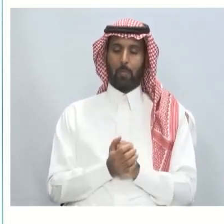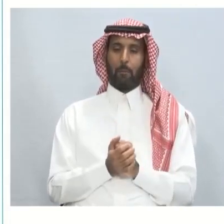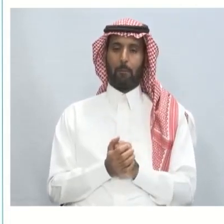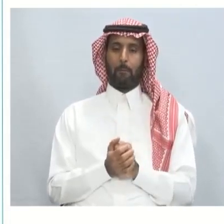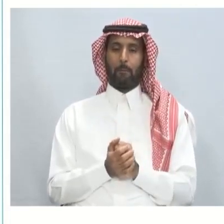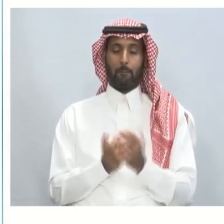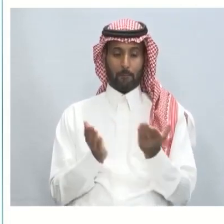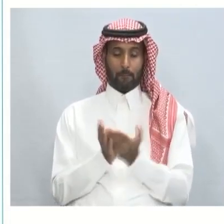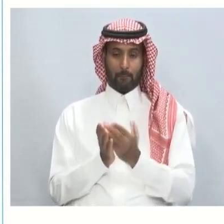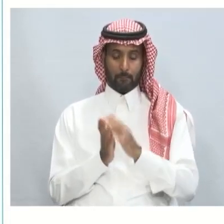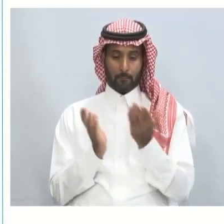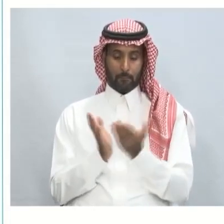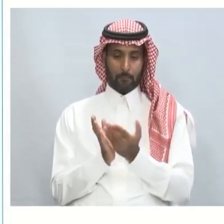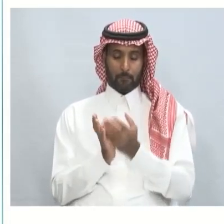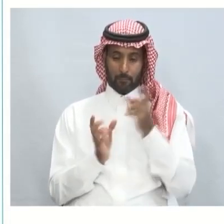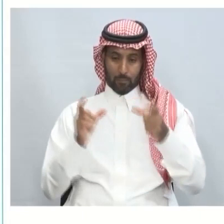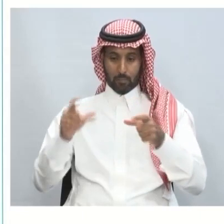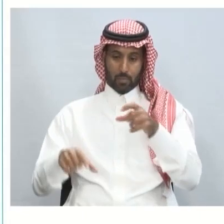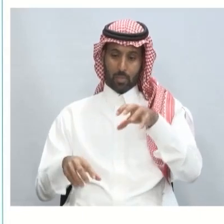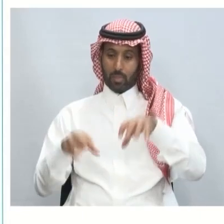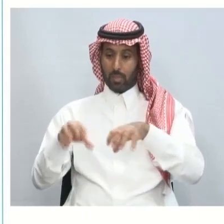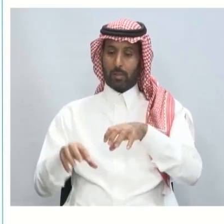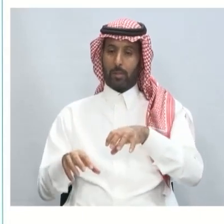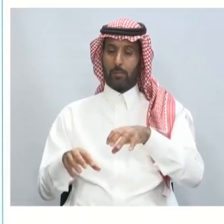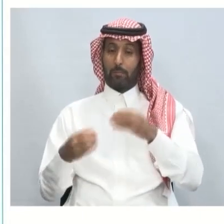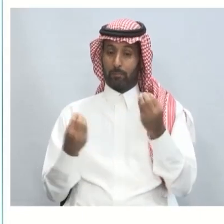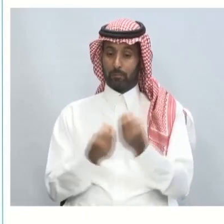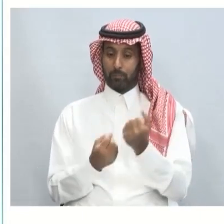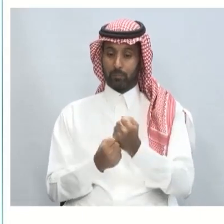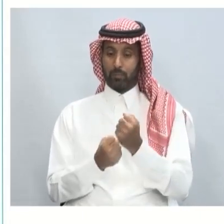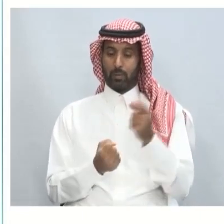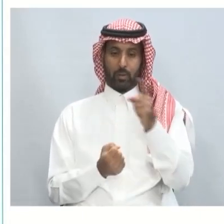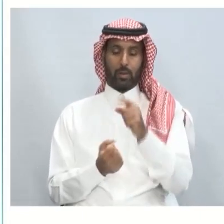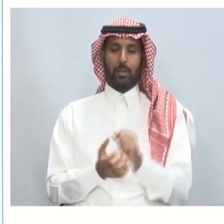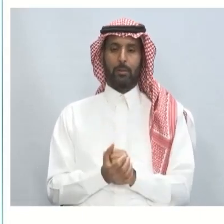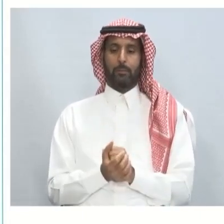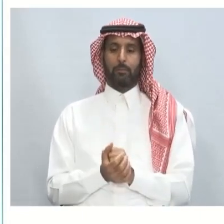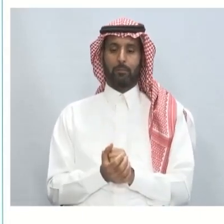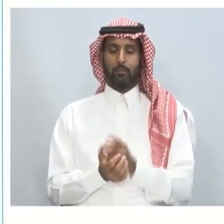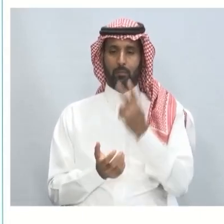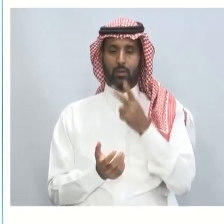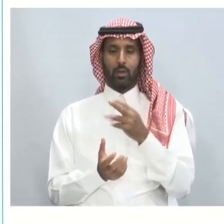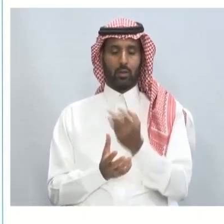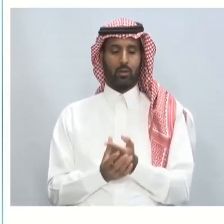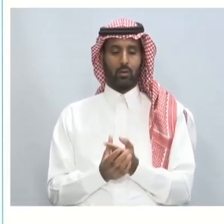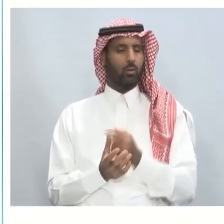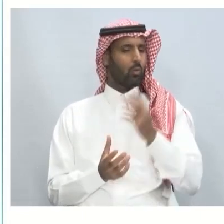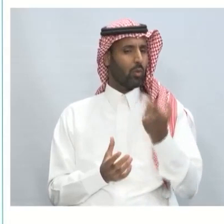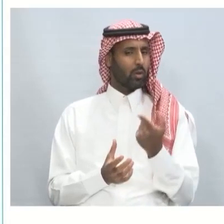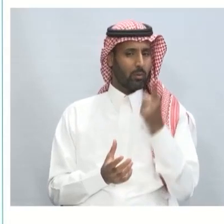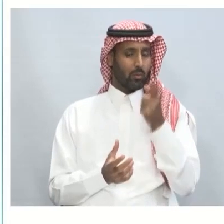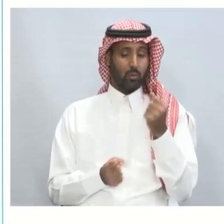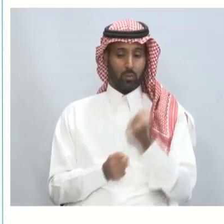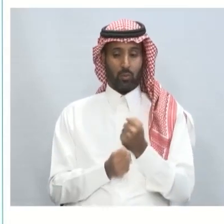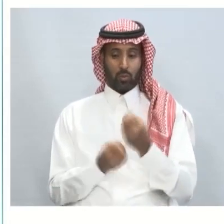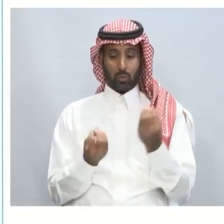your classes group work? Again, he's asking him a question here. I see. And what about